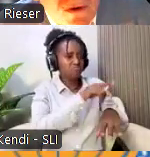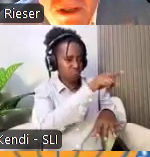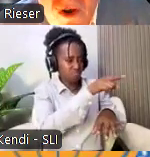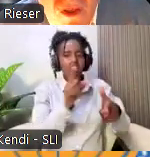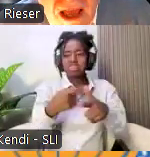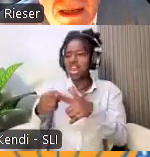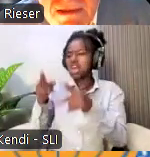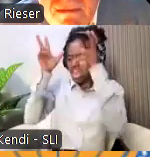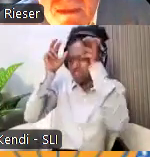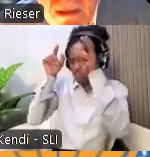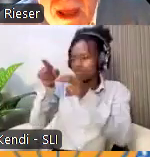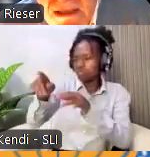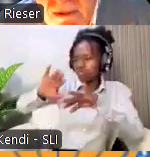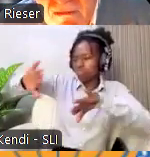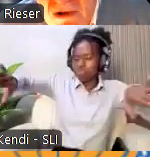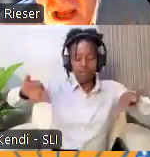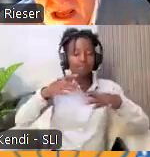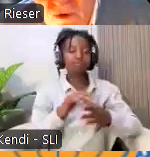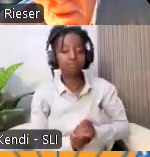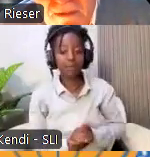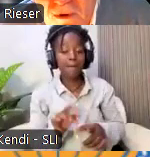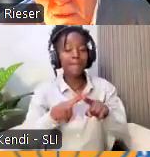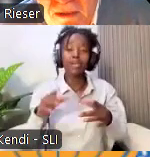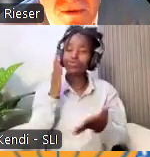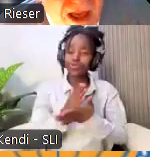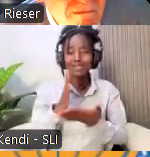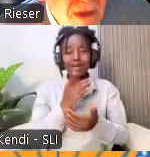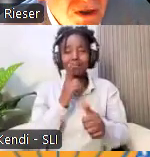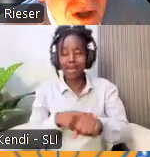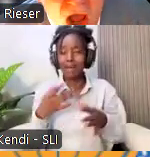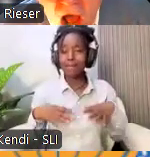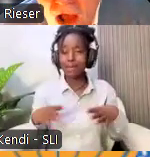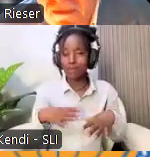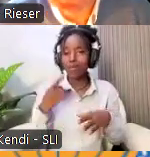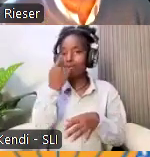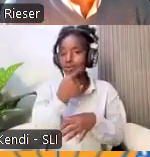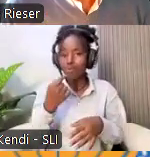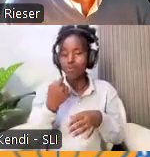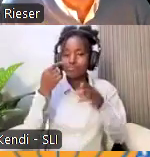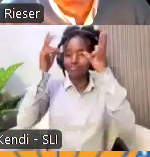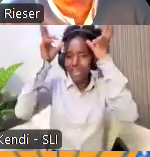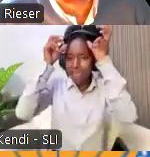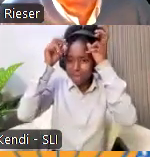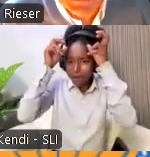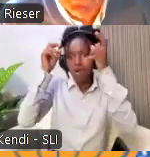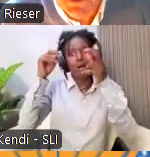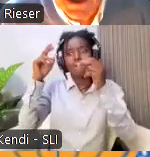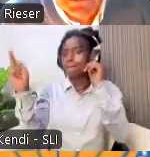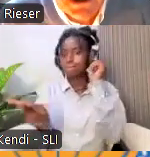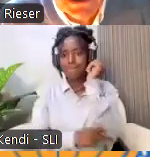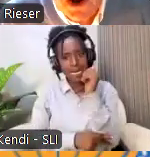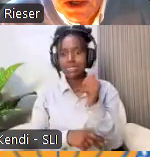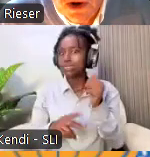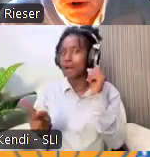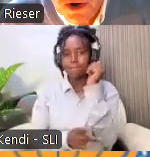bad. Of course, it's not the case. Some of the most evil people are people who've done most harm to humanity in the world look just like everybody